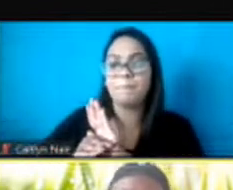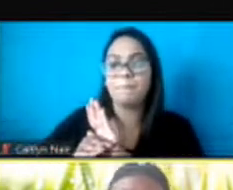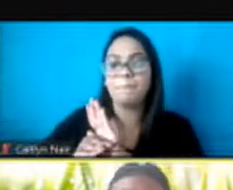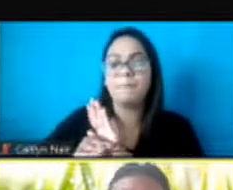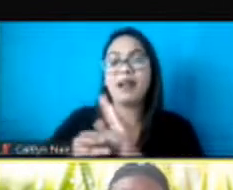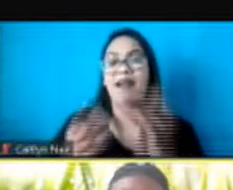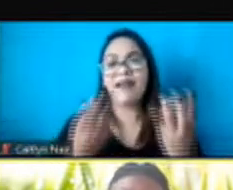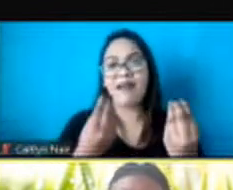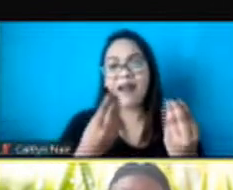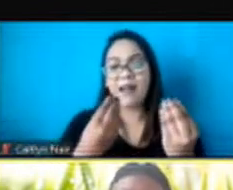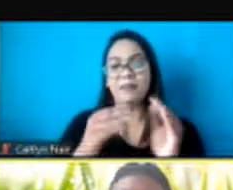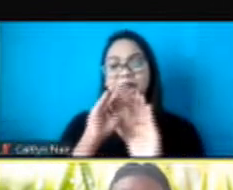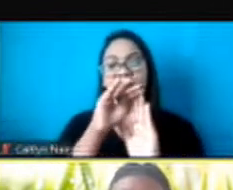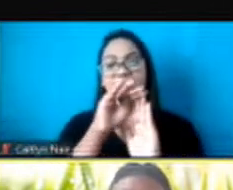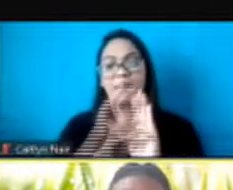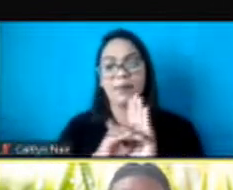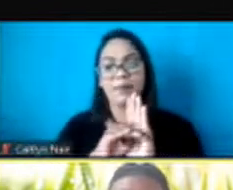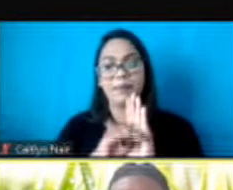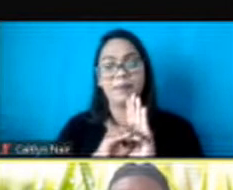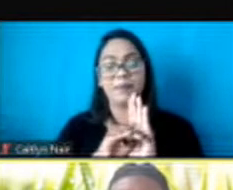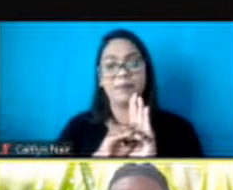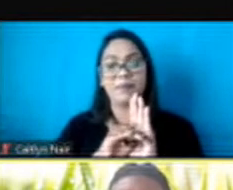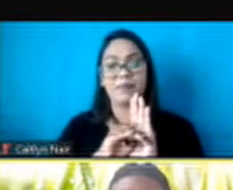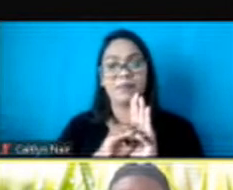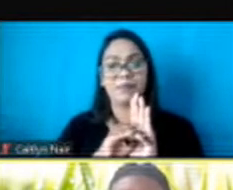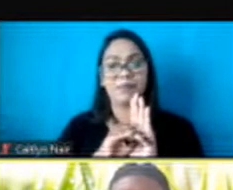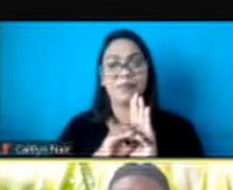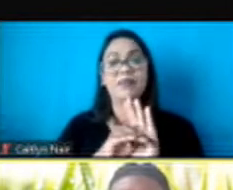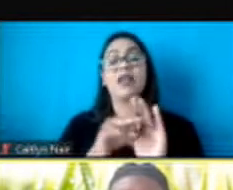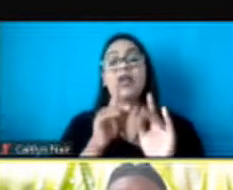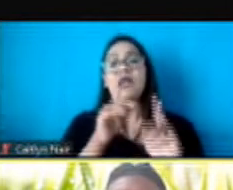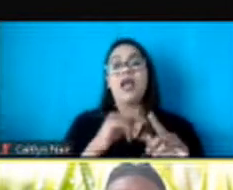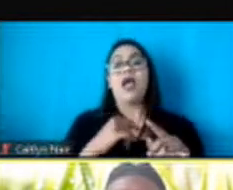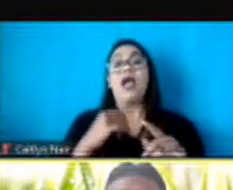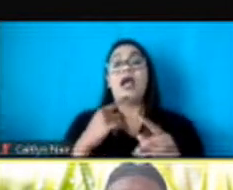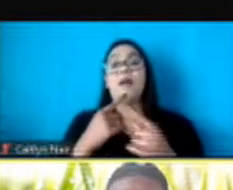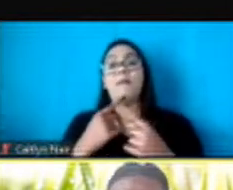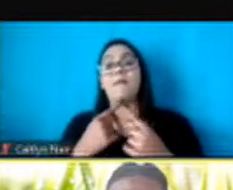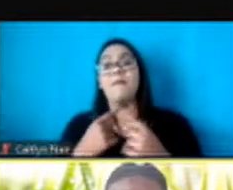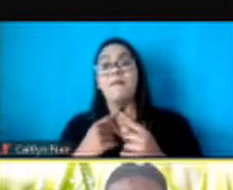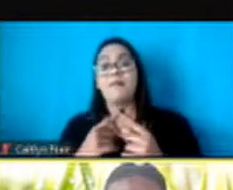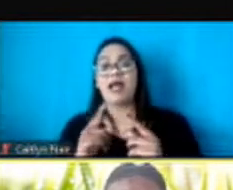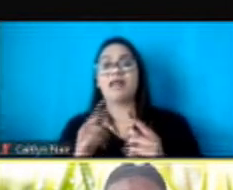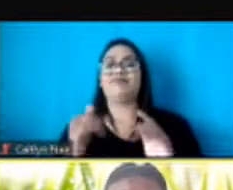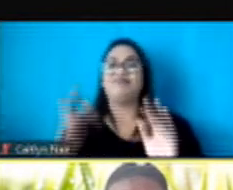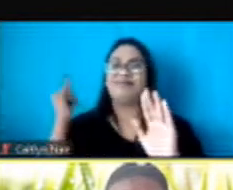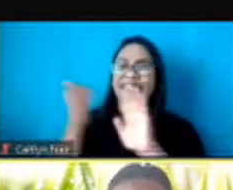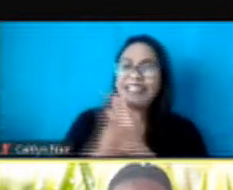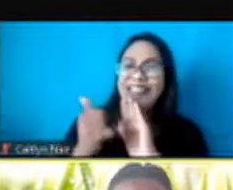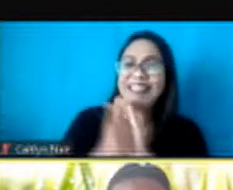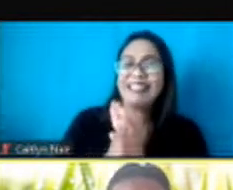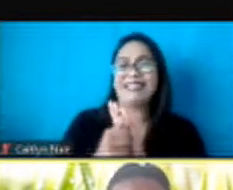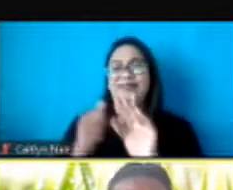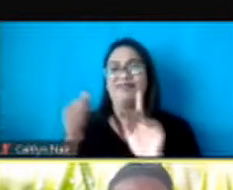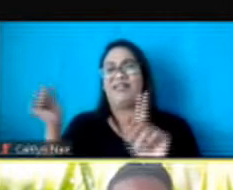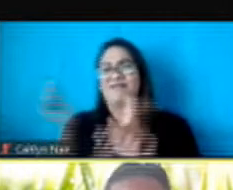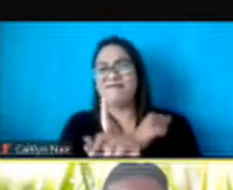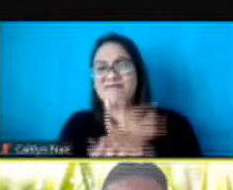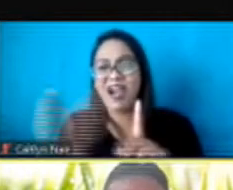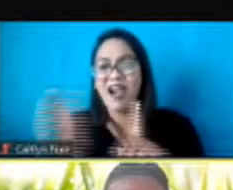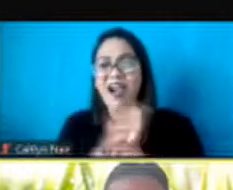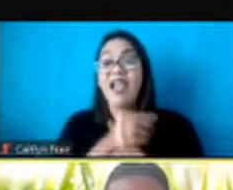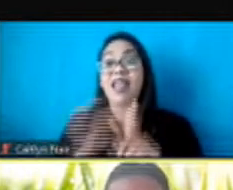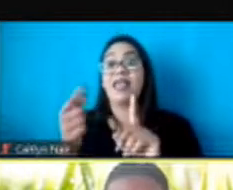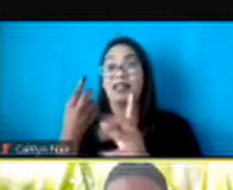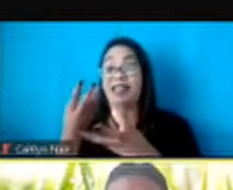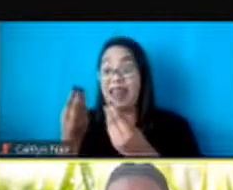less drops in the penetrating trauma, the gunshots and the stab wounds. And certainly we think people were getting irritable with